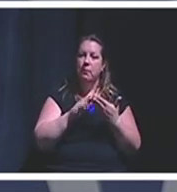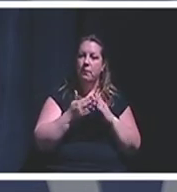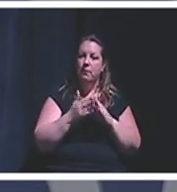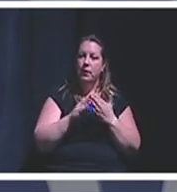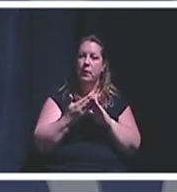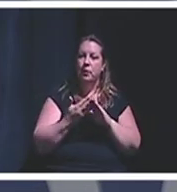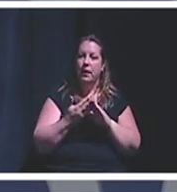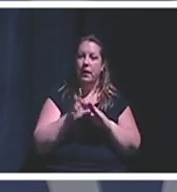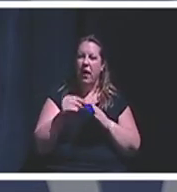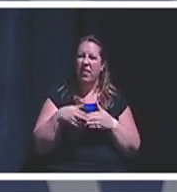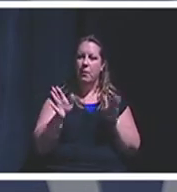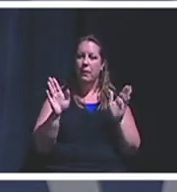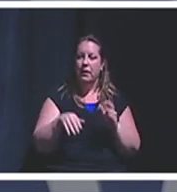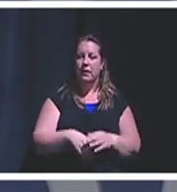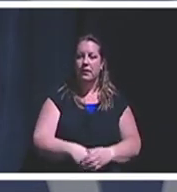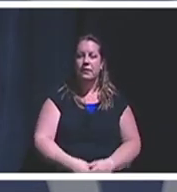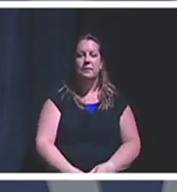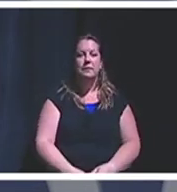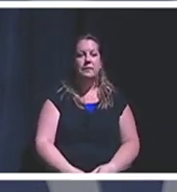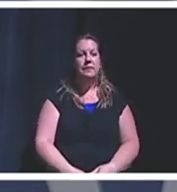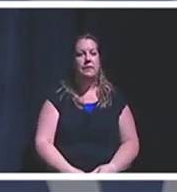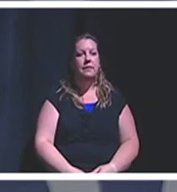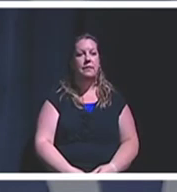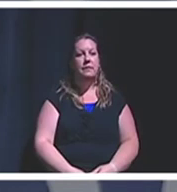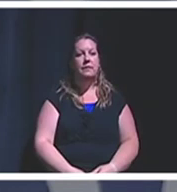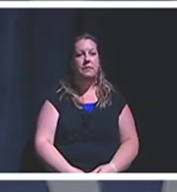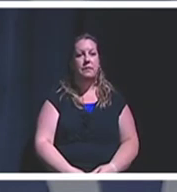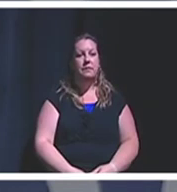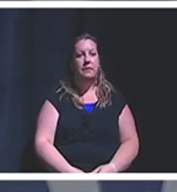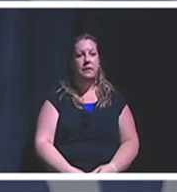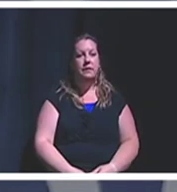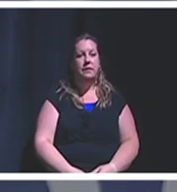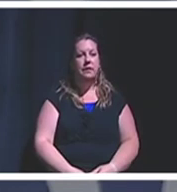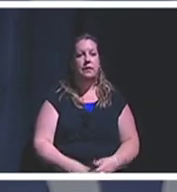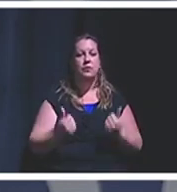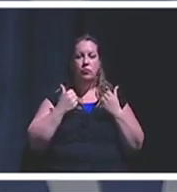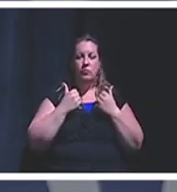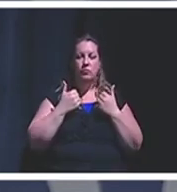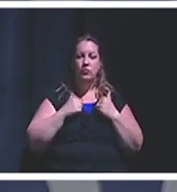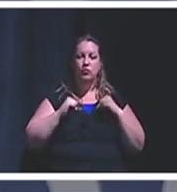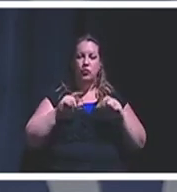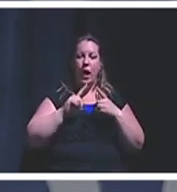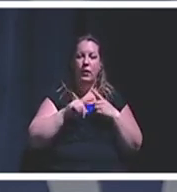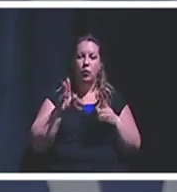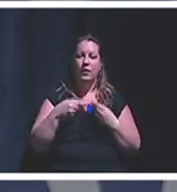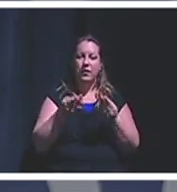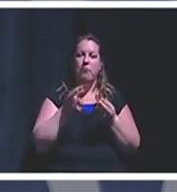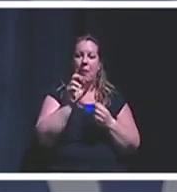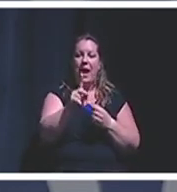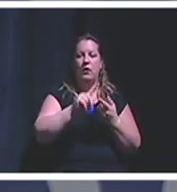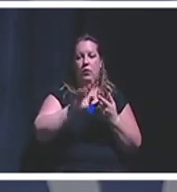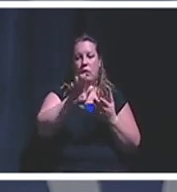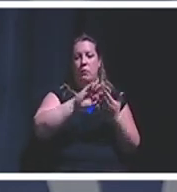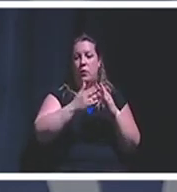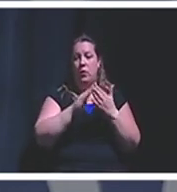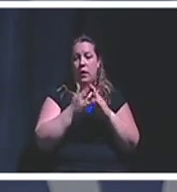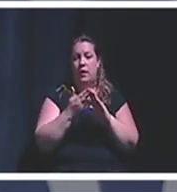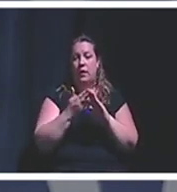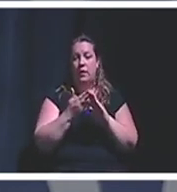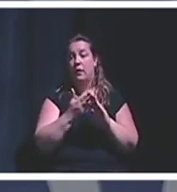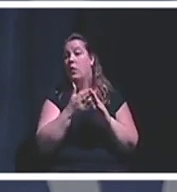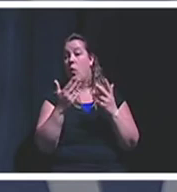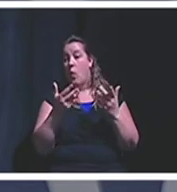community. Try selflessness and give back. Be a mentor. One of my